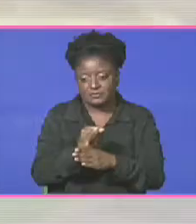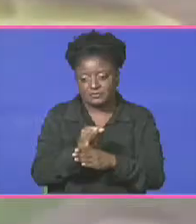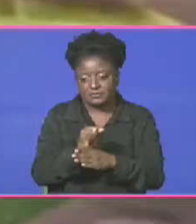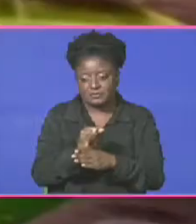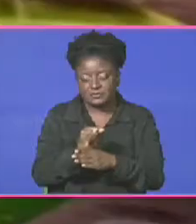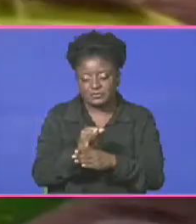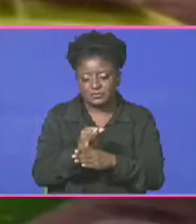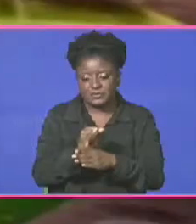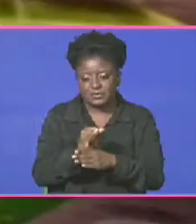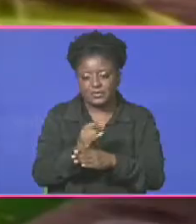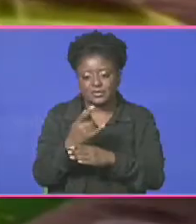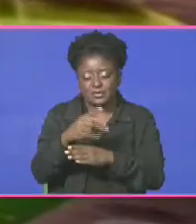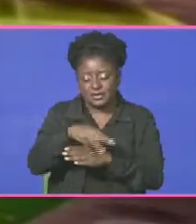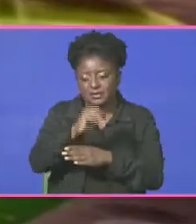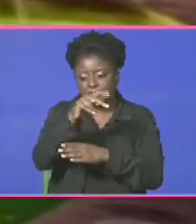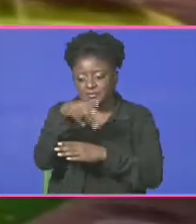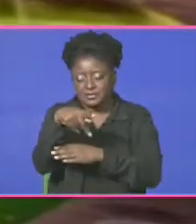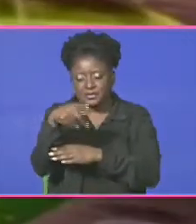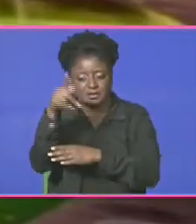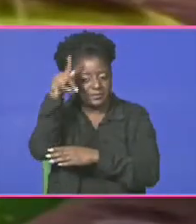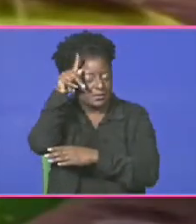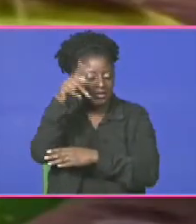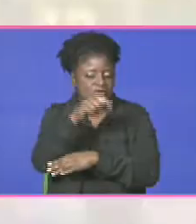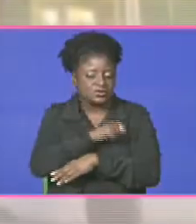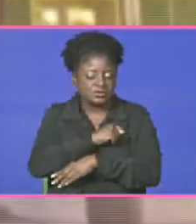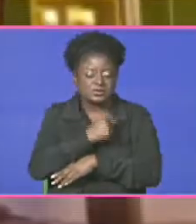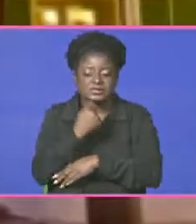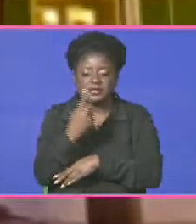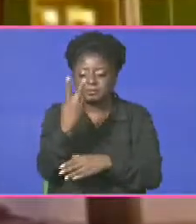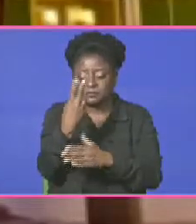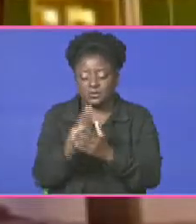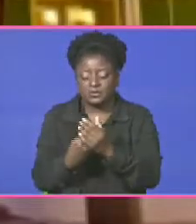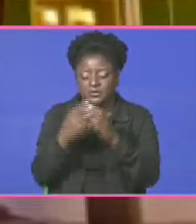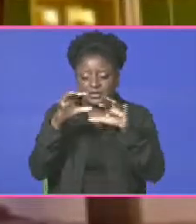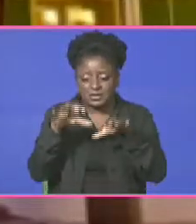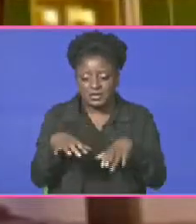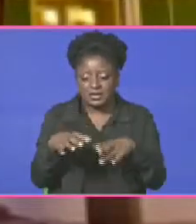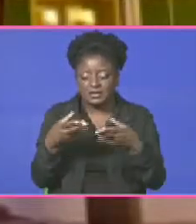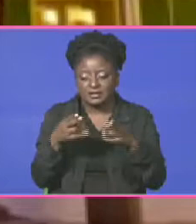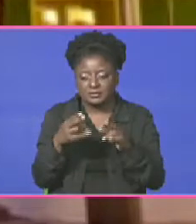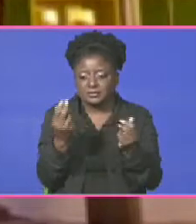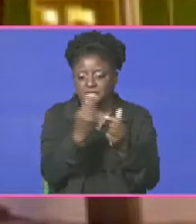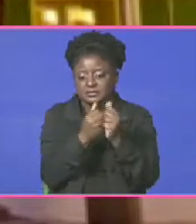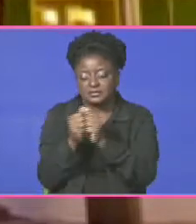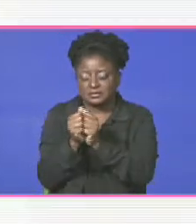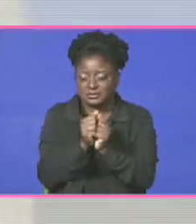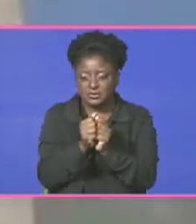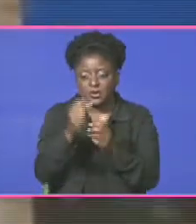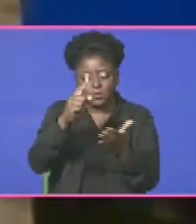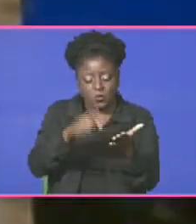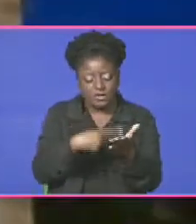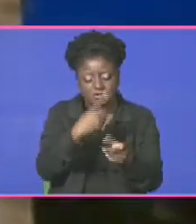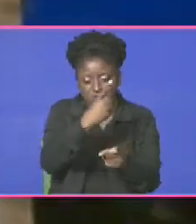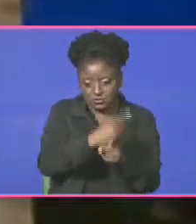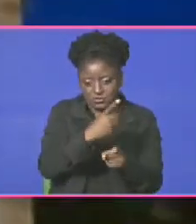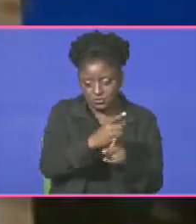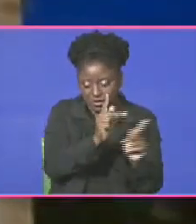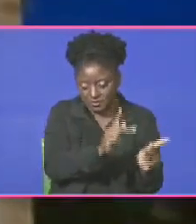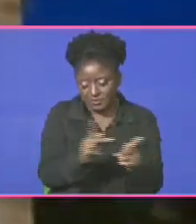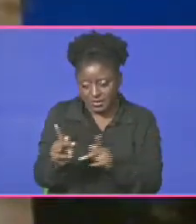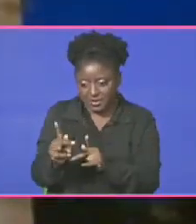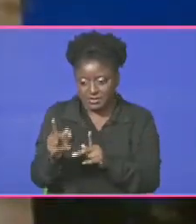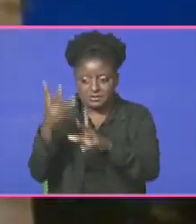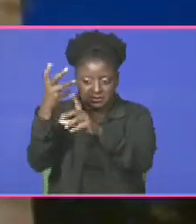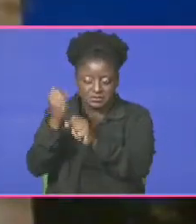Bahama, Peter Turnquest, believes the two can coexist. He says once the right formula is achieved, it will all